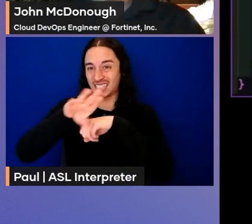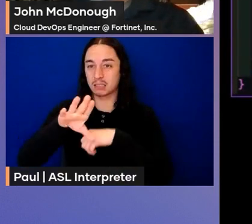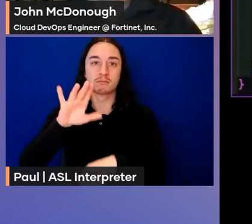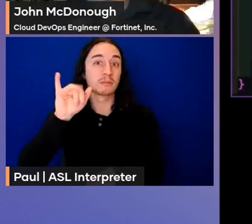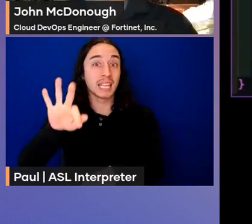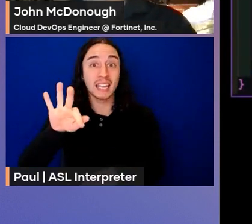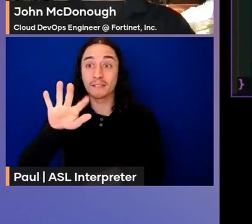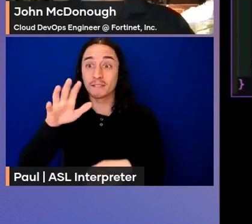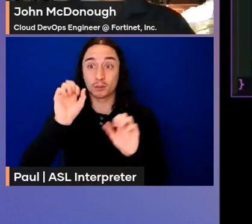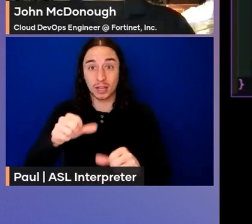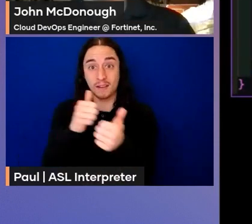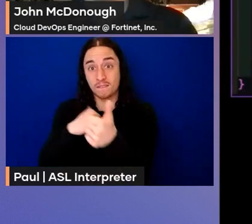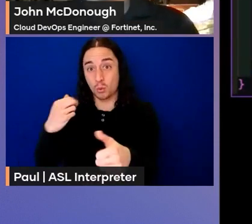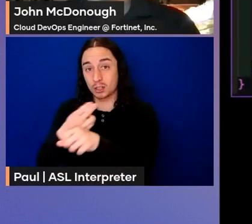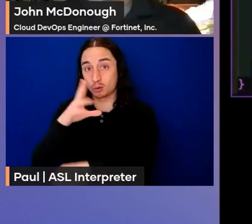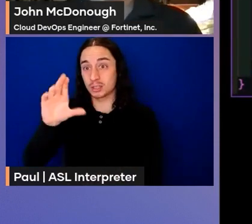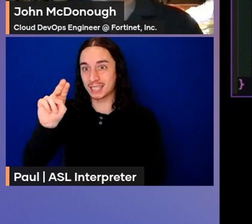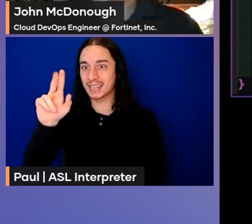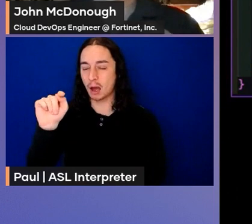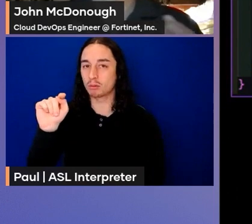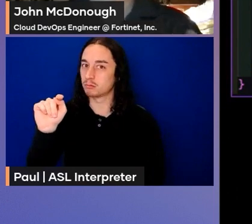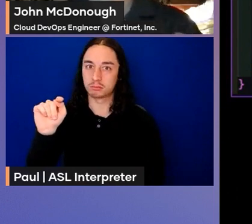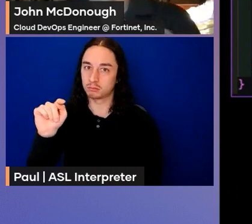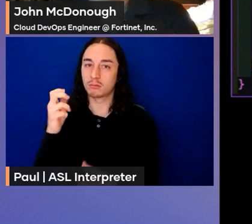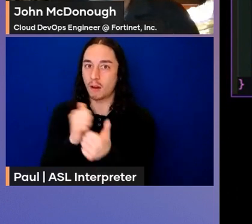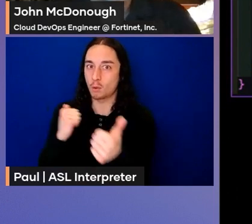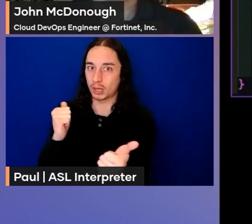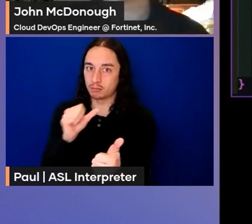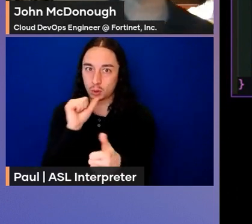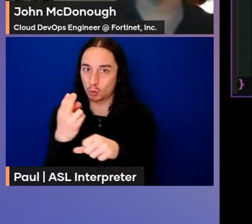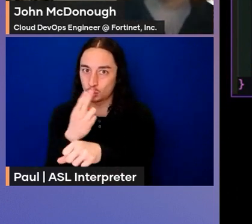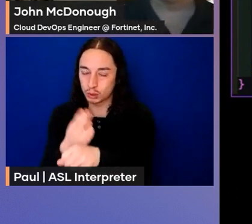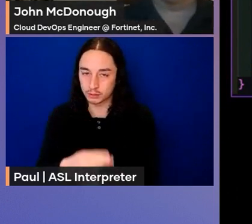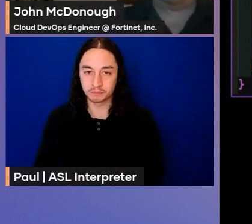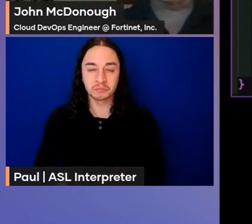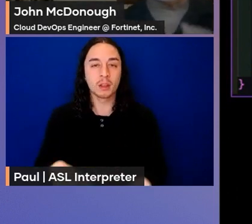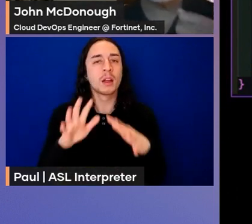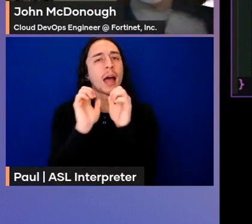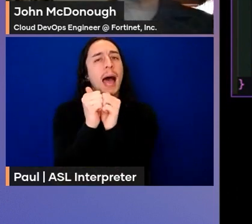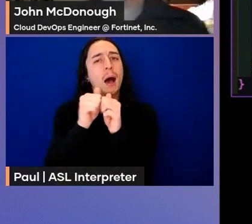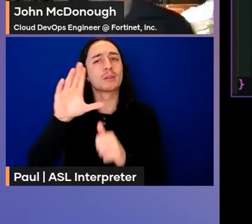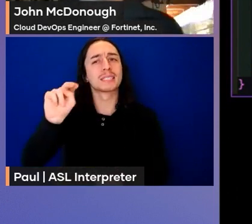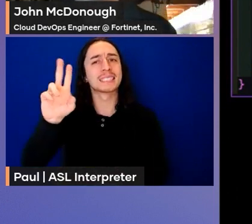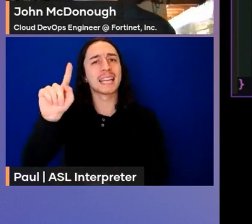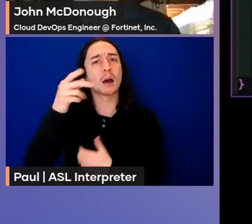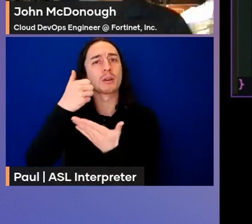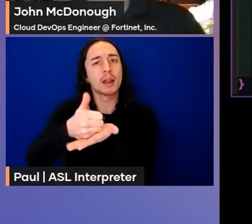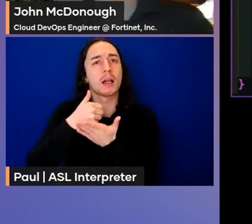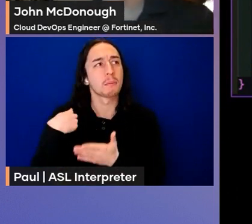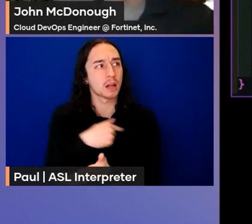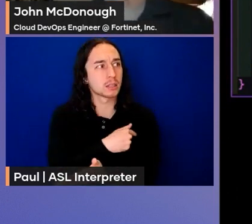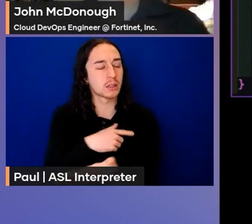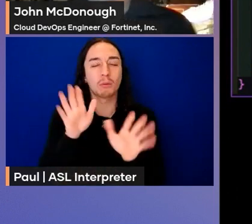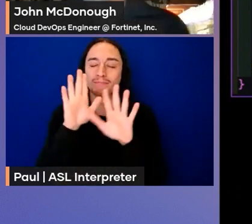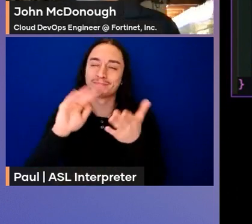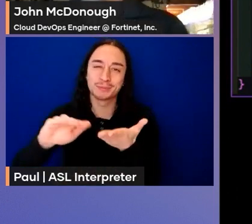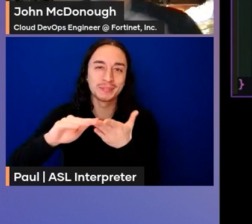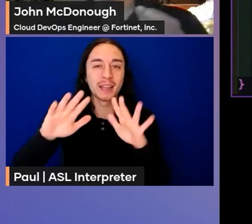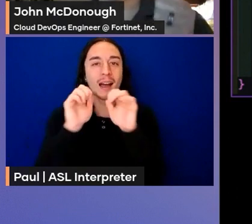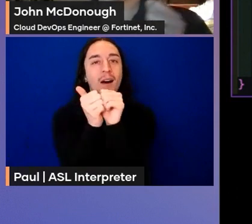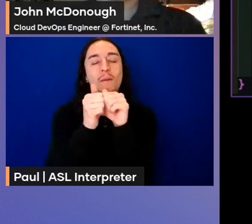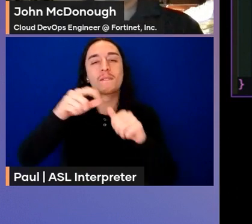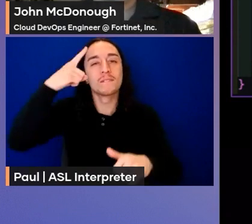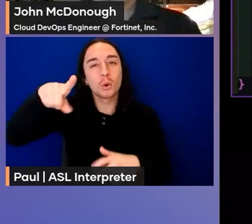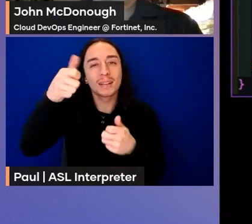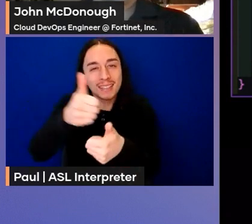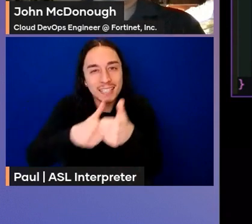So how does count help us? How does for each help us? For each helps us in a way that you